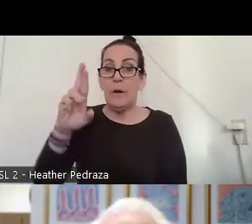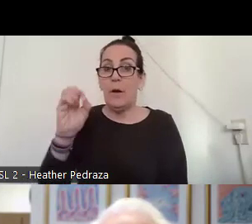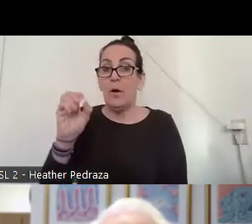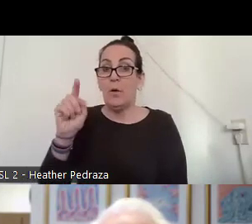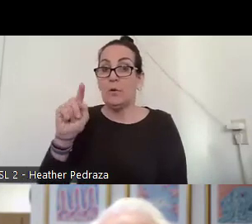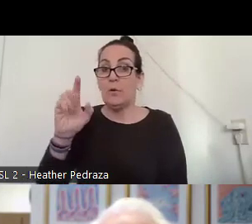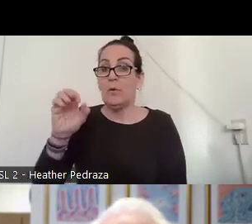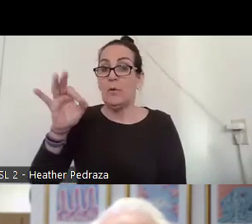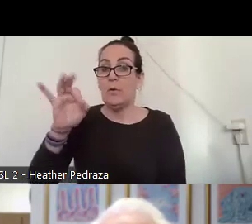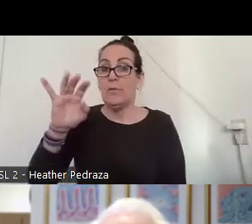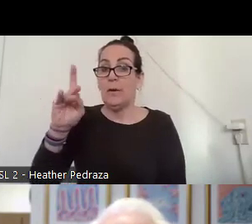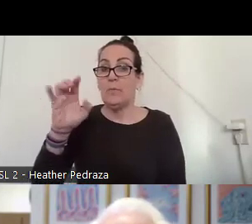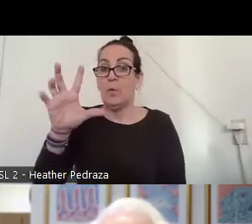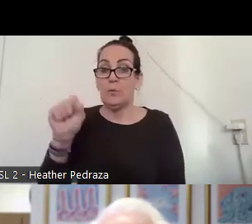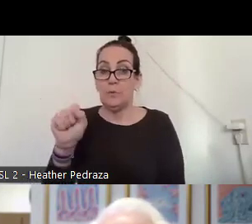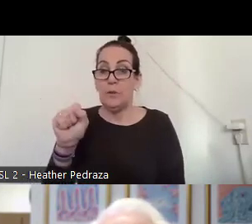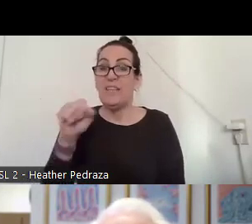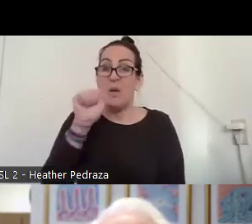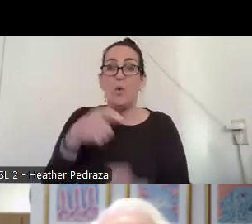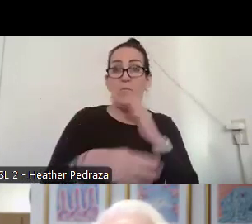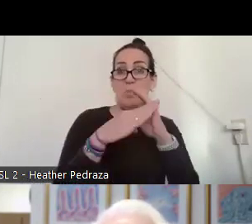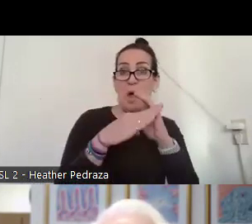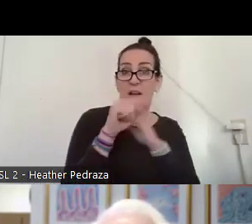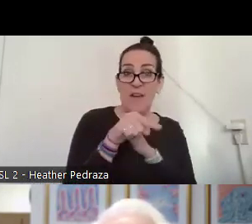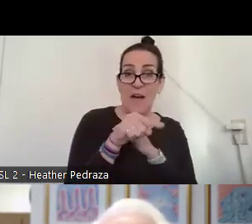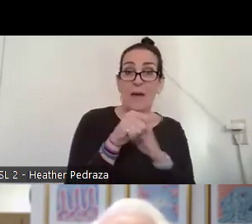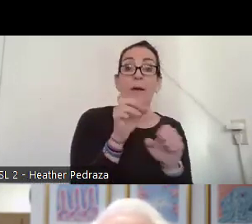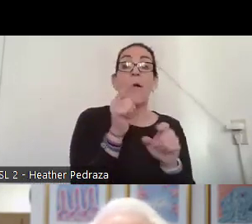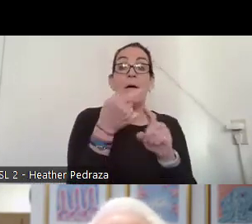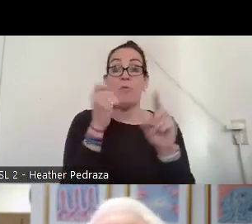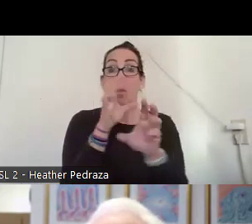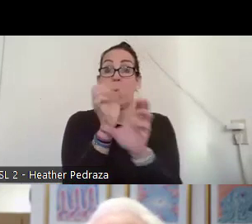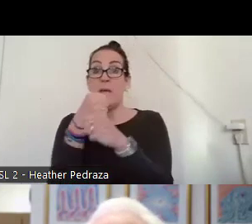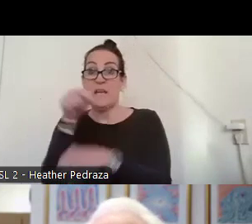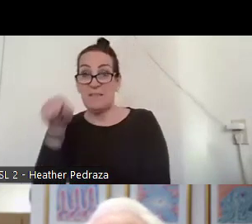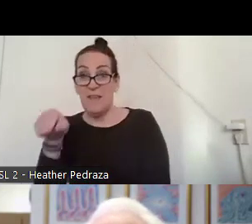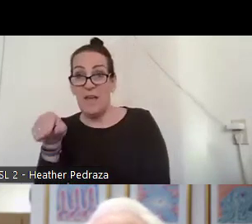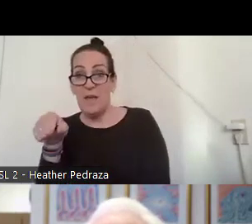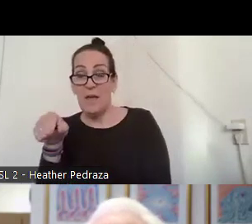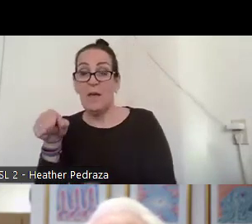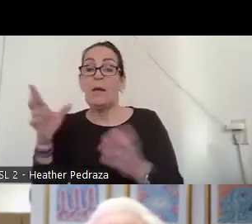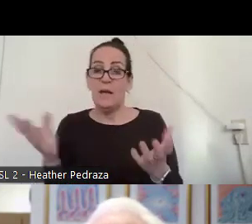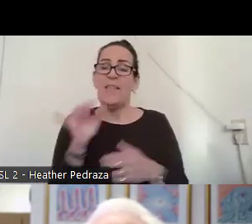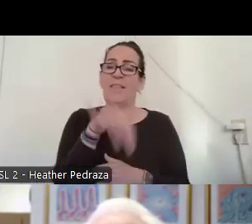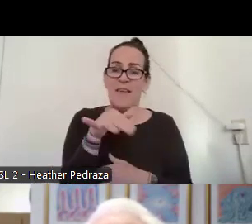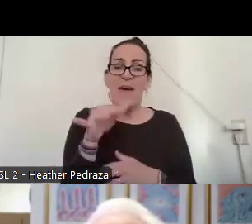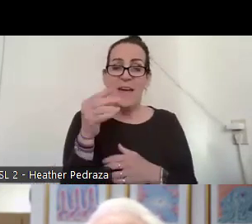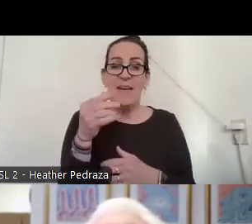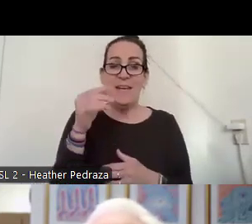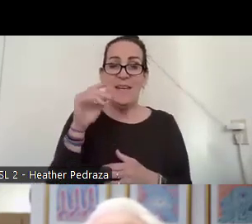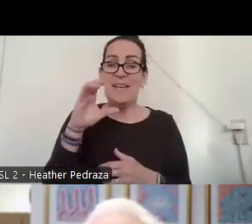prevent the oligomers from making those protofibrils? And that's a company that has a small molecule that again appears to